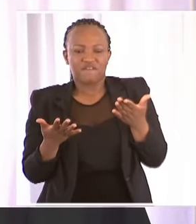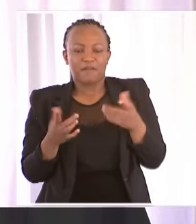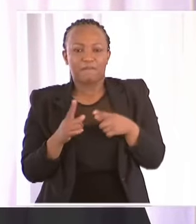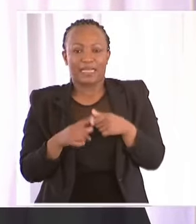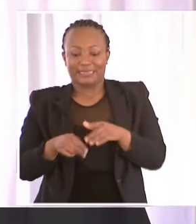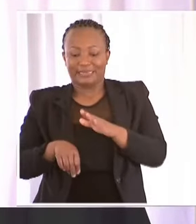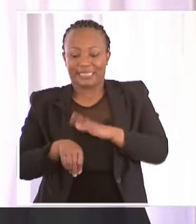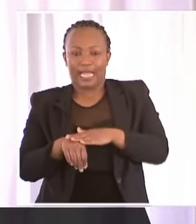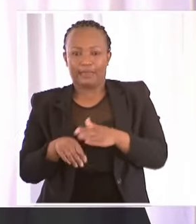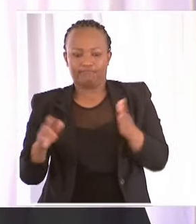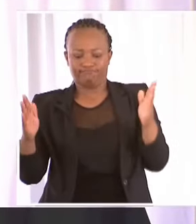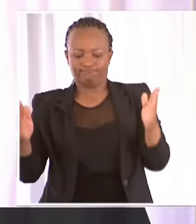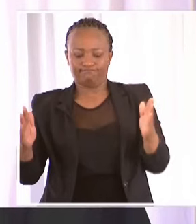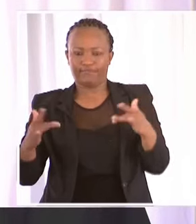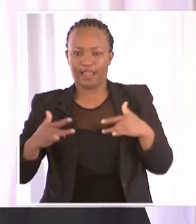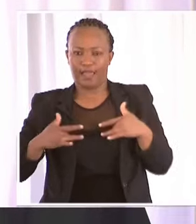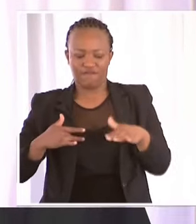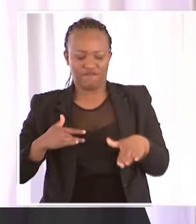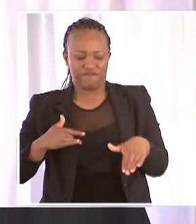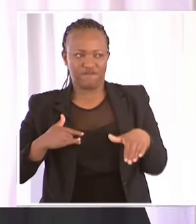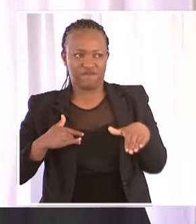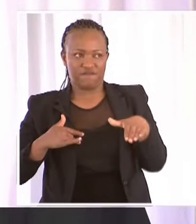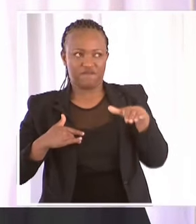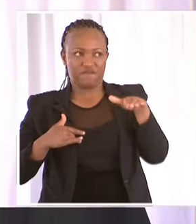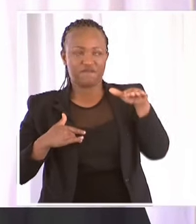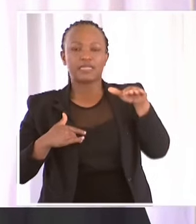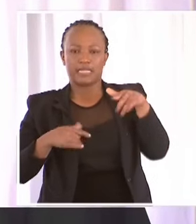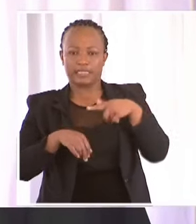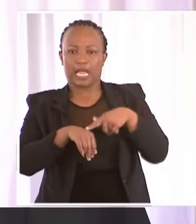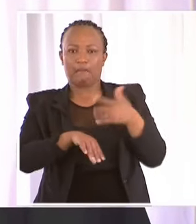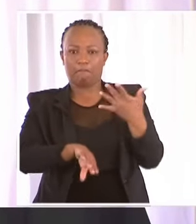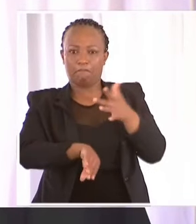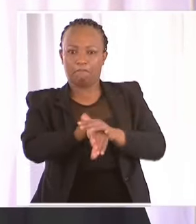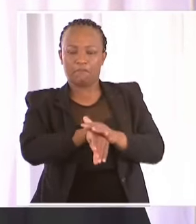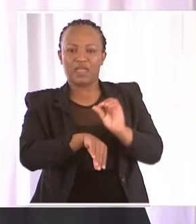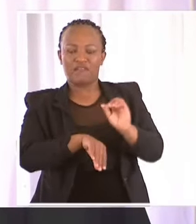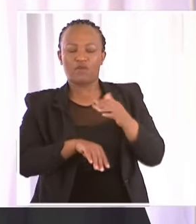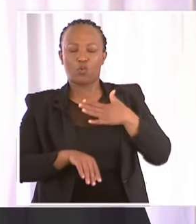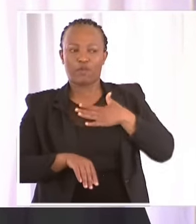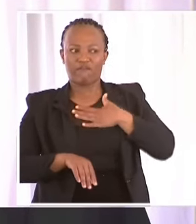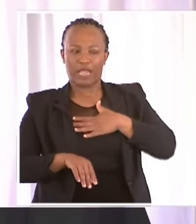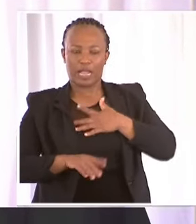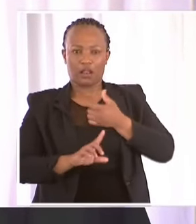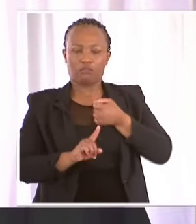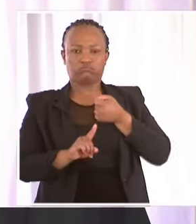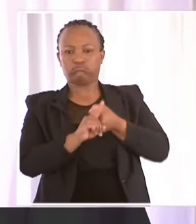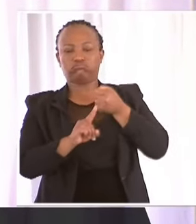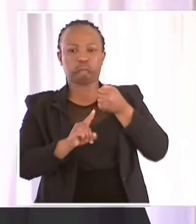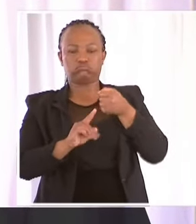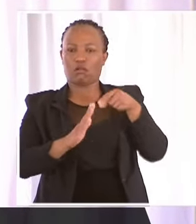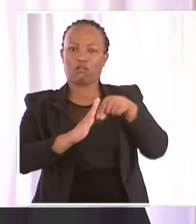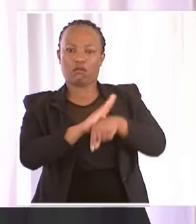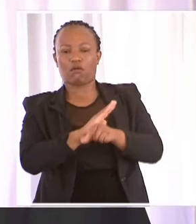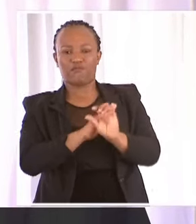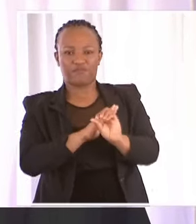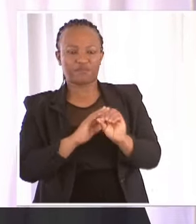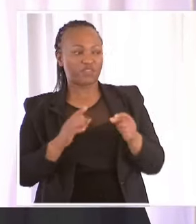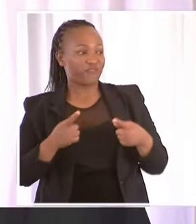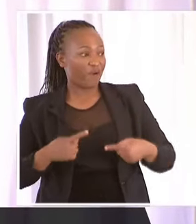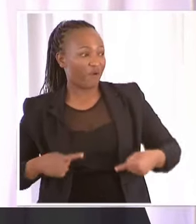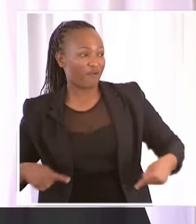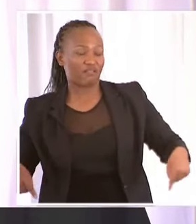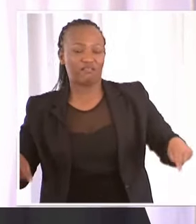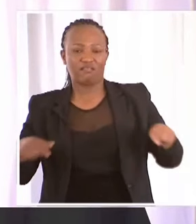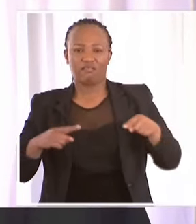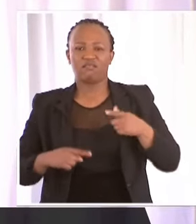earth, we do feel the loss, and we feel it keenly. Each and every one of us